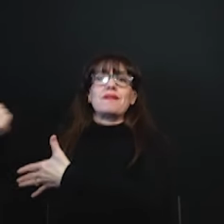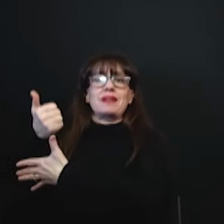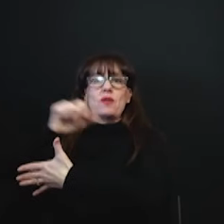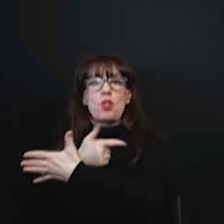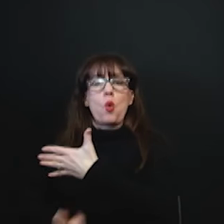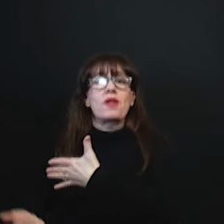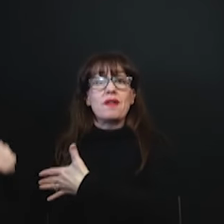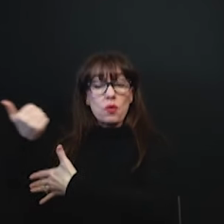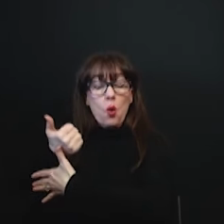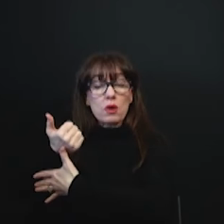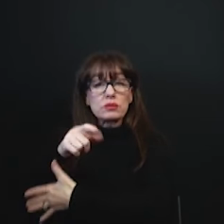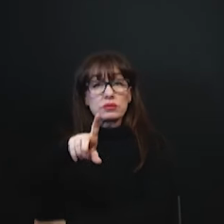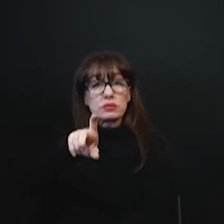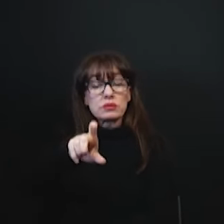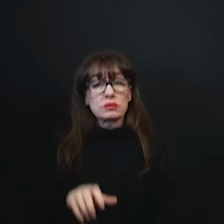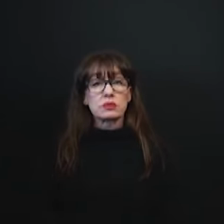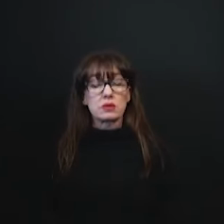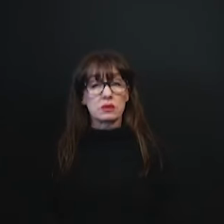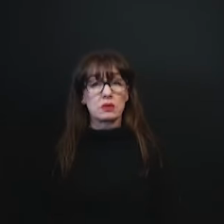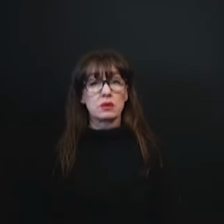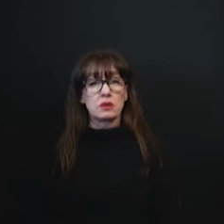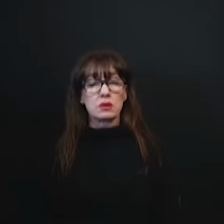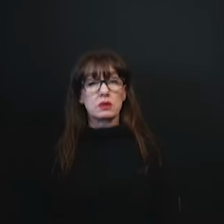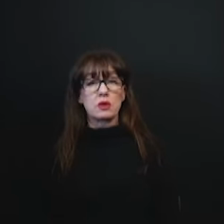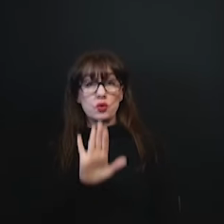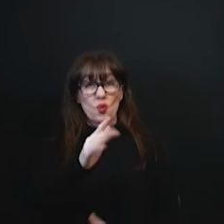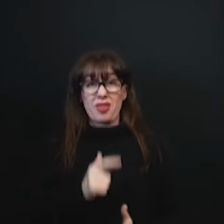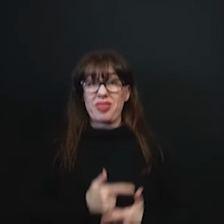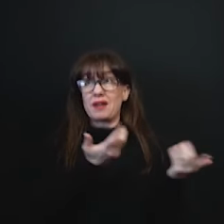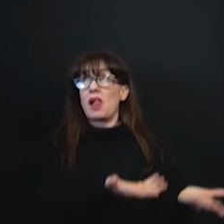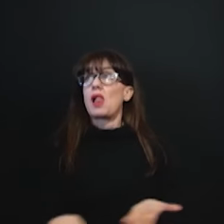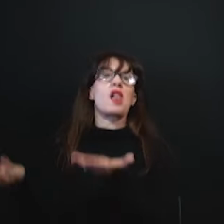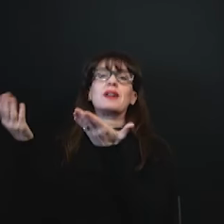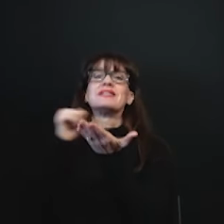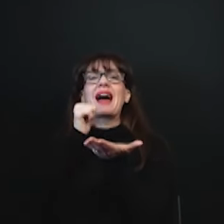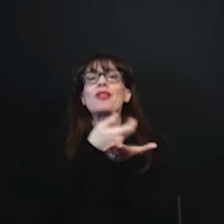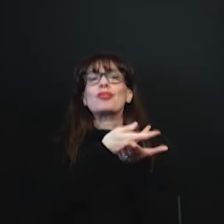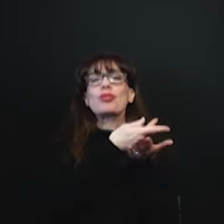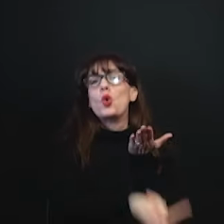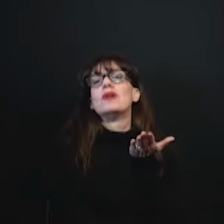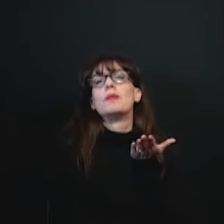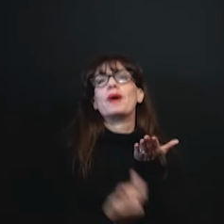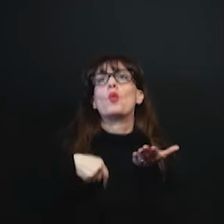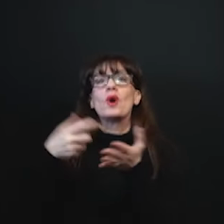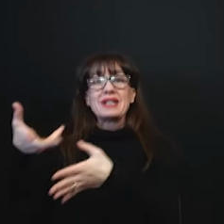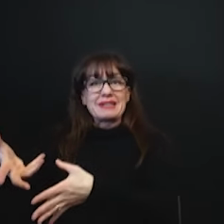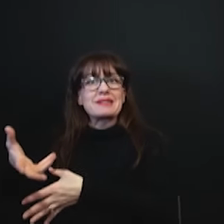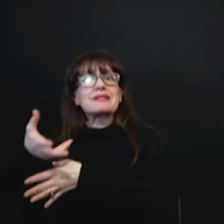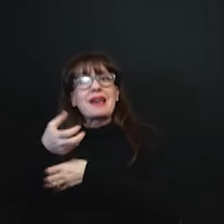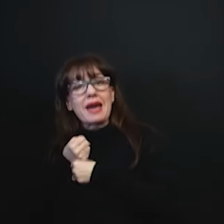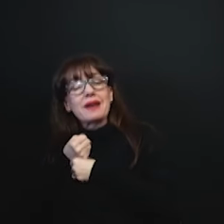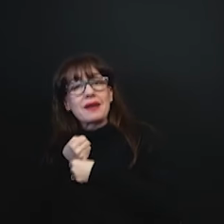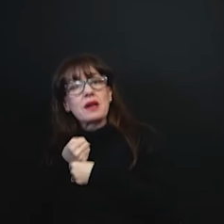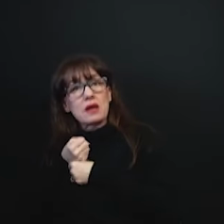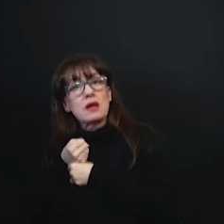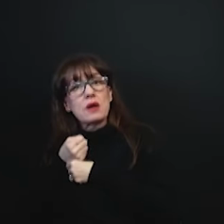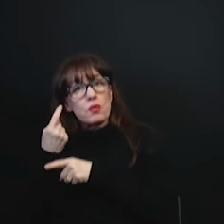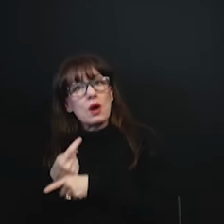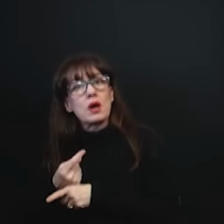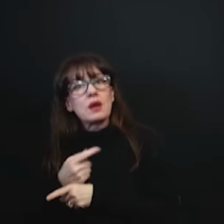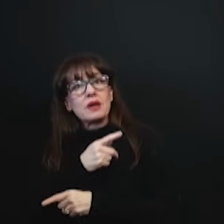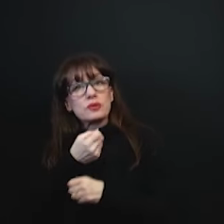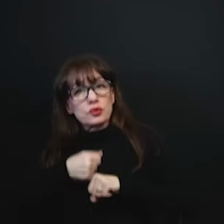Lords? Surrendering your life to him is not losing your life, it's actually gaining it. According to the kingdom, surrendering